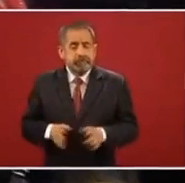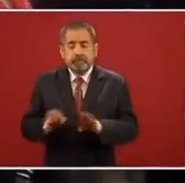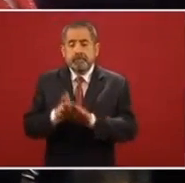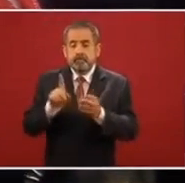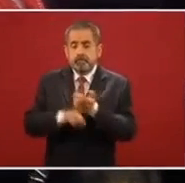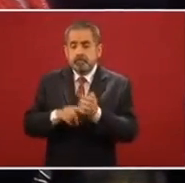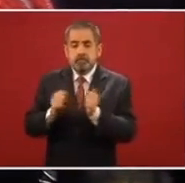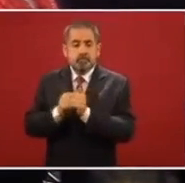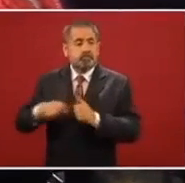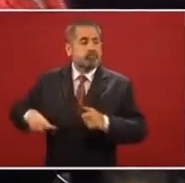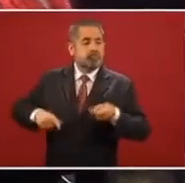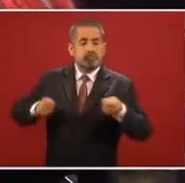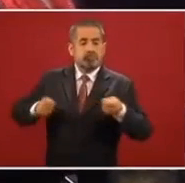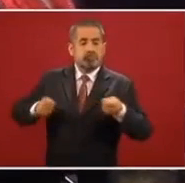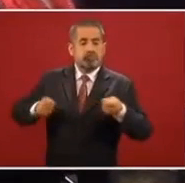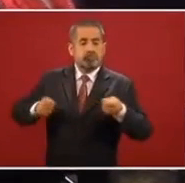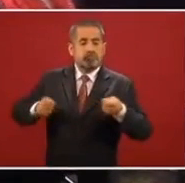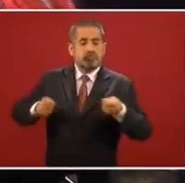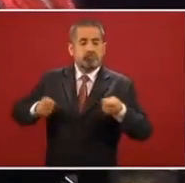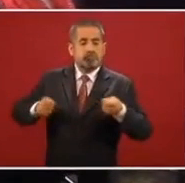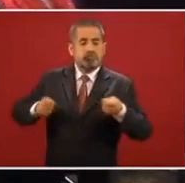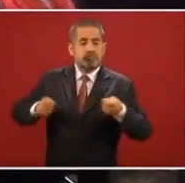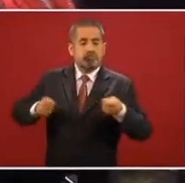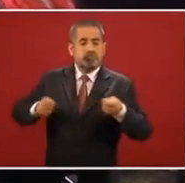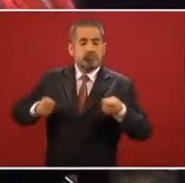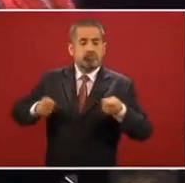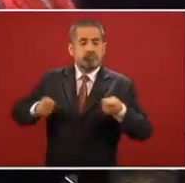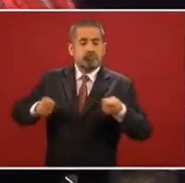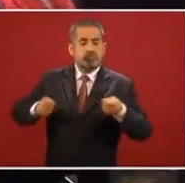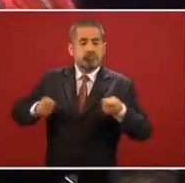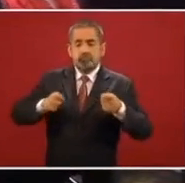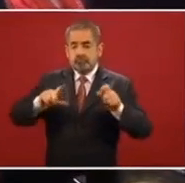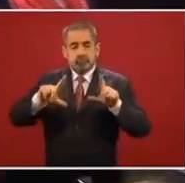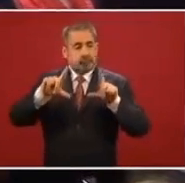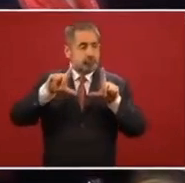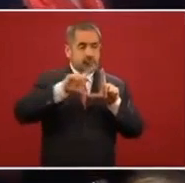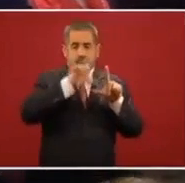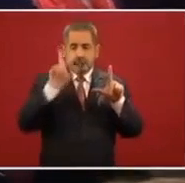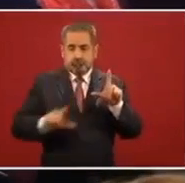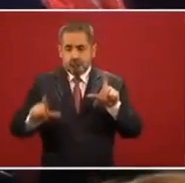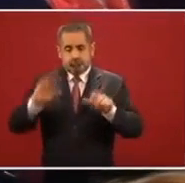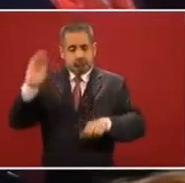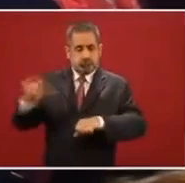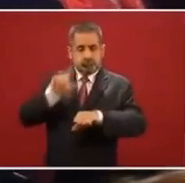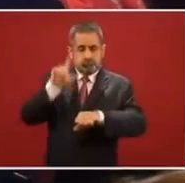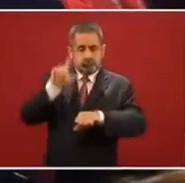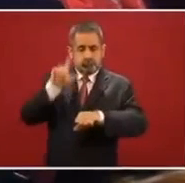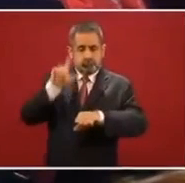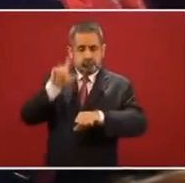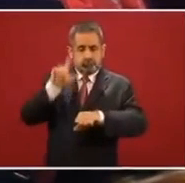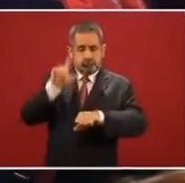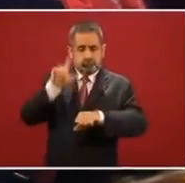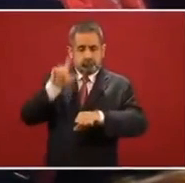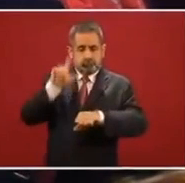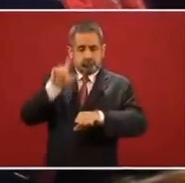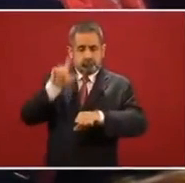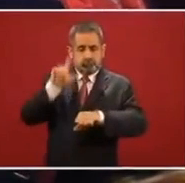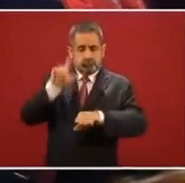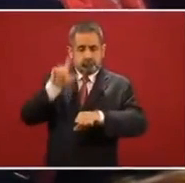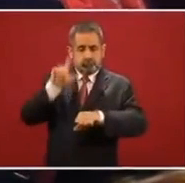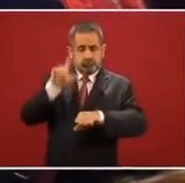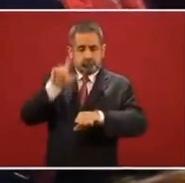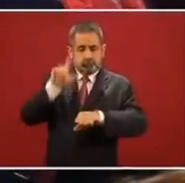de gobierno del país en of government of the country el nivel federal y at a federal